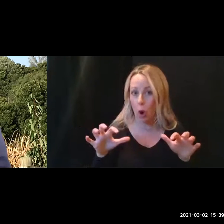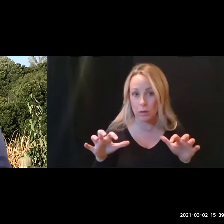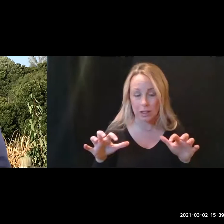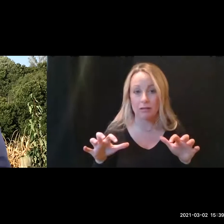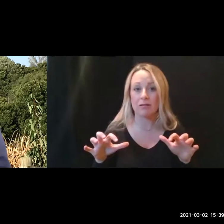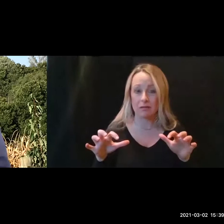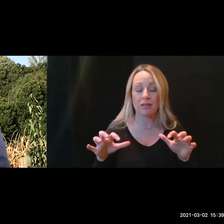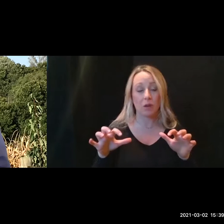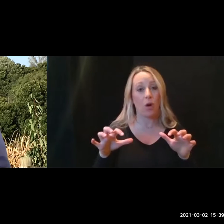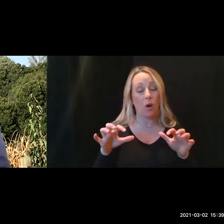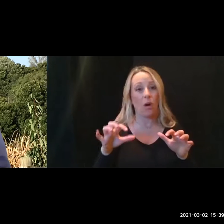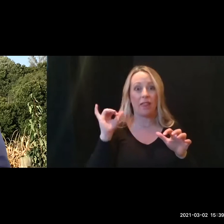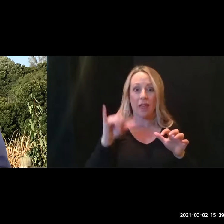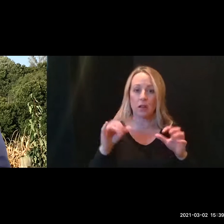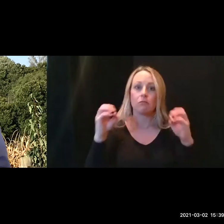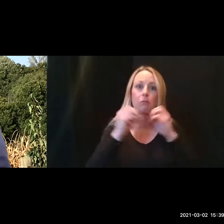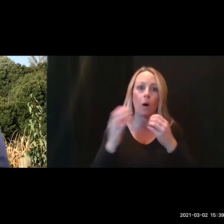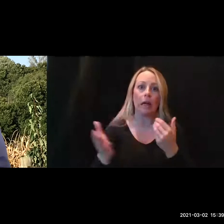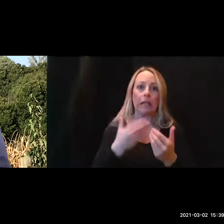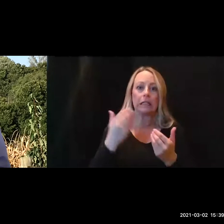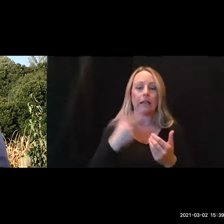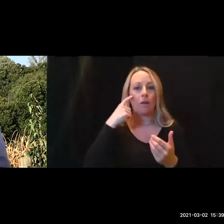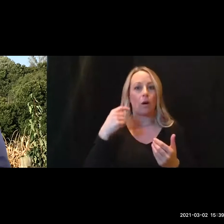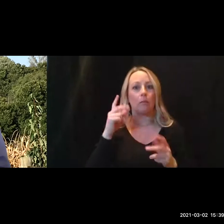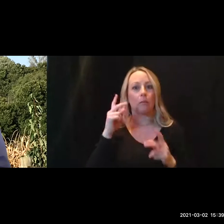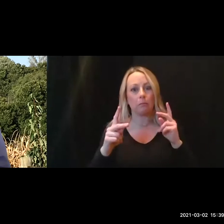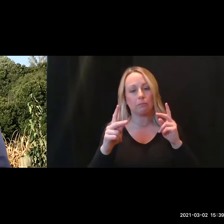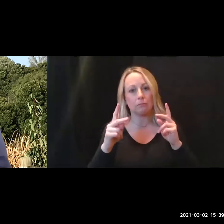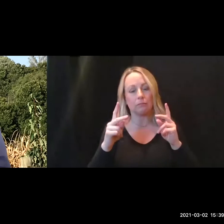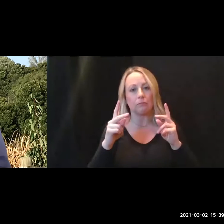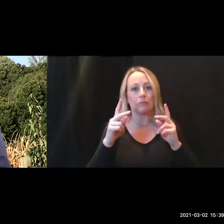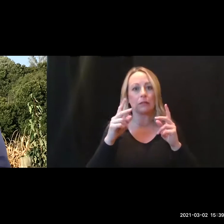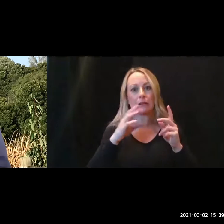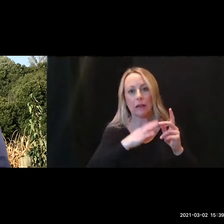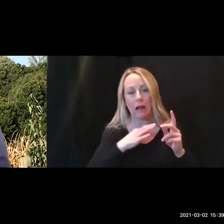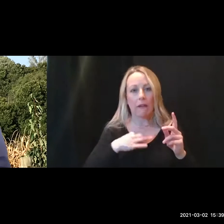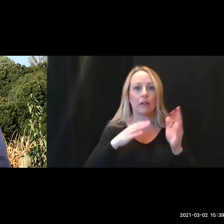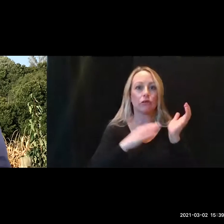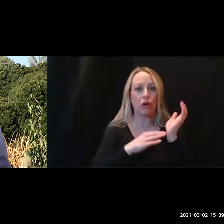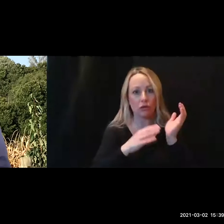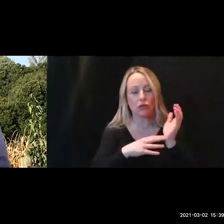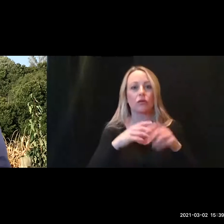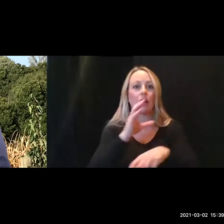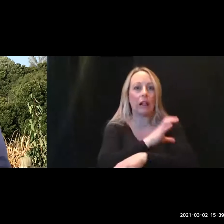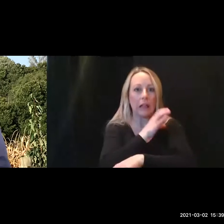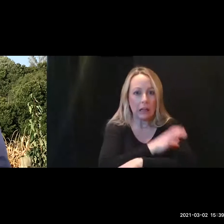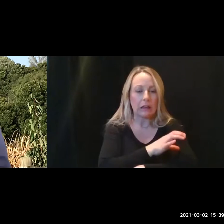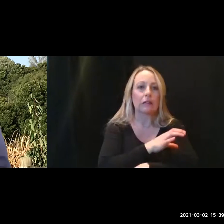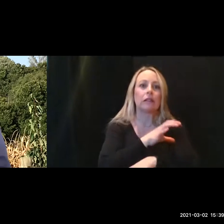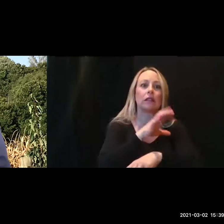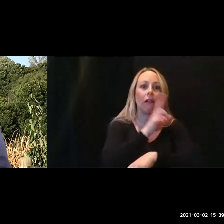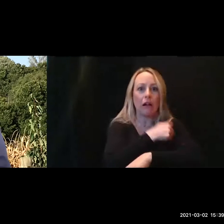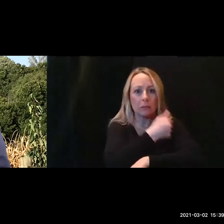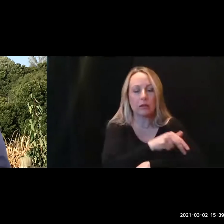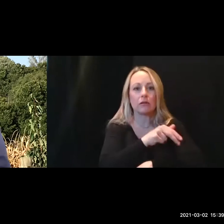these things make it much easier to use in a wide variety of venues like doctors' offices, mobile